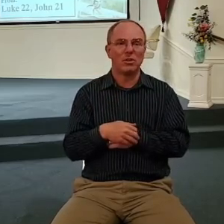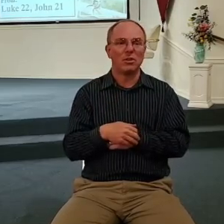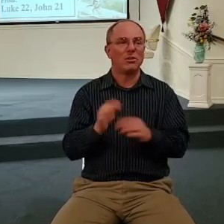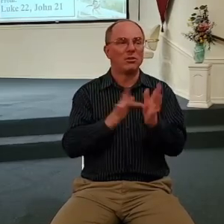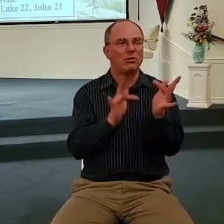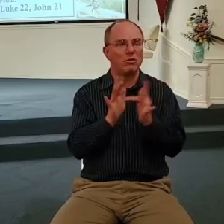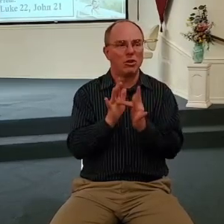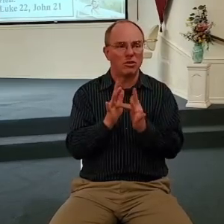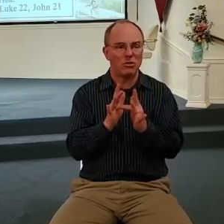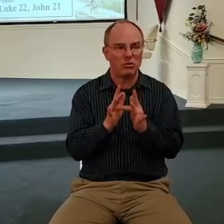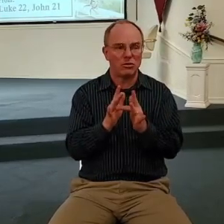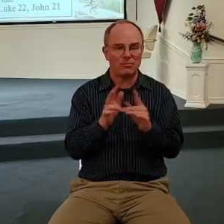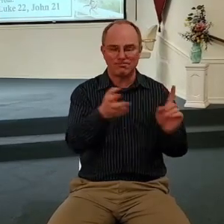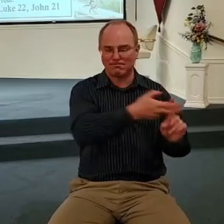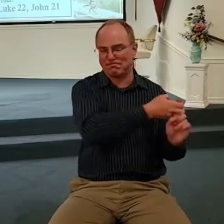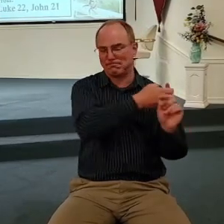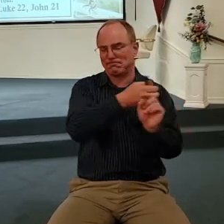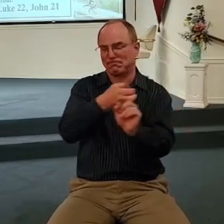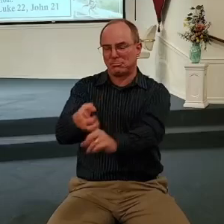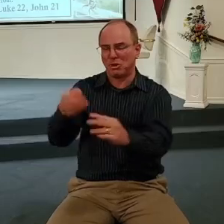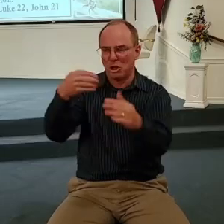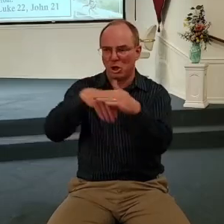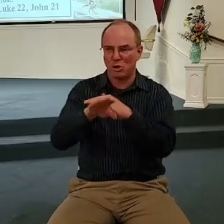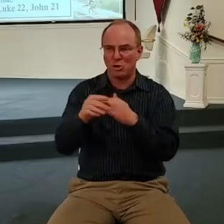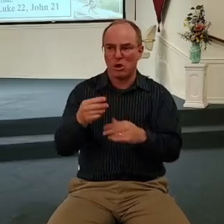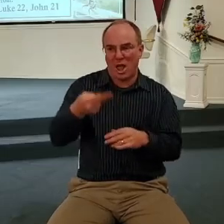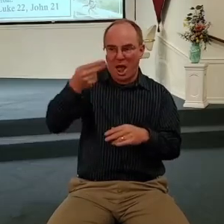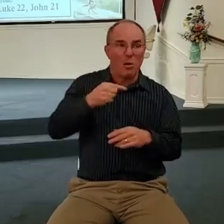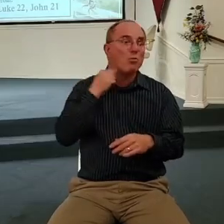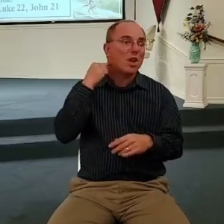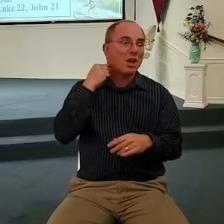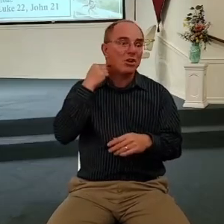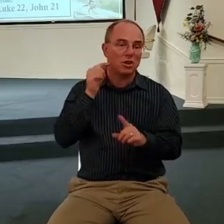Jesus has been taken into the home of the high priest.